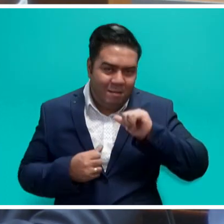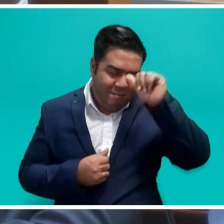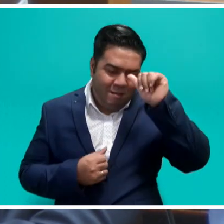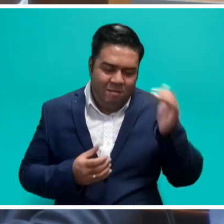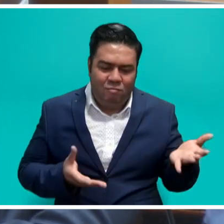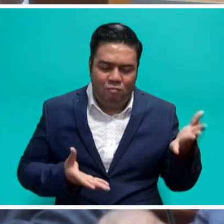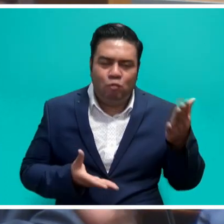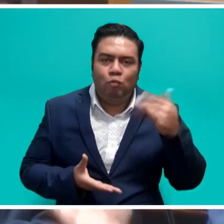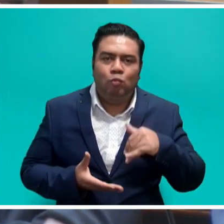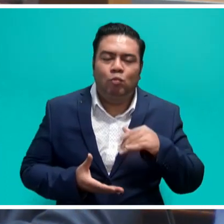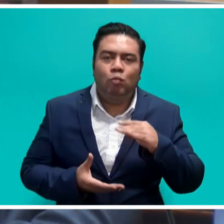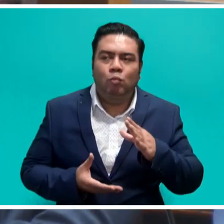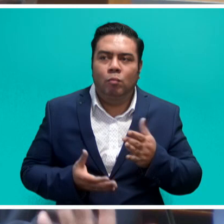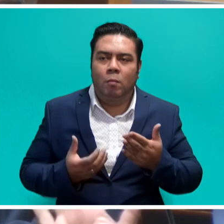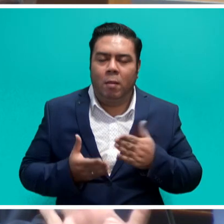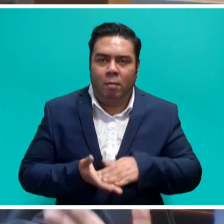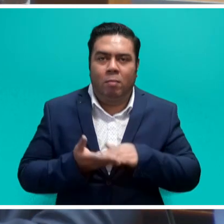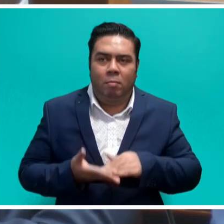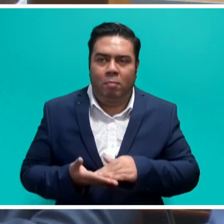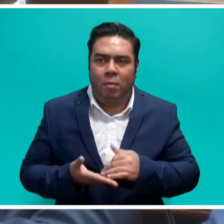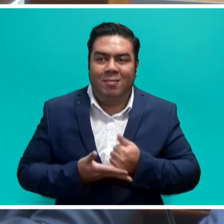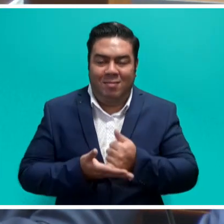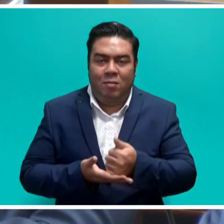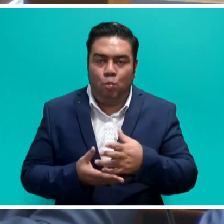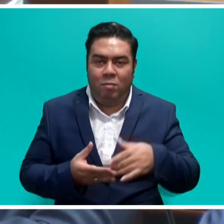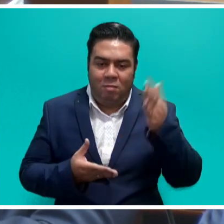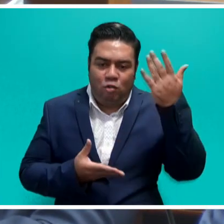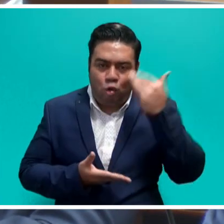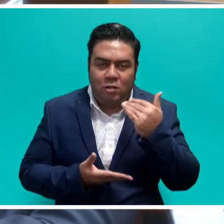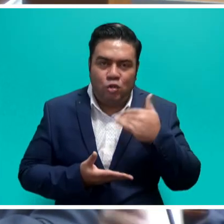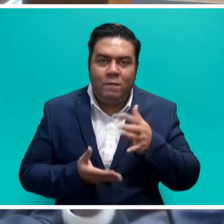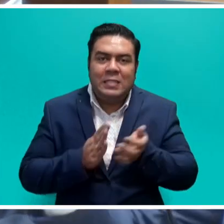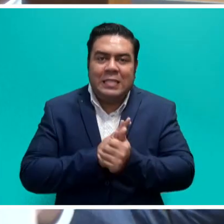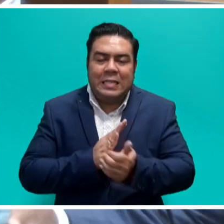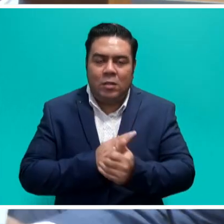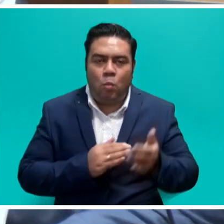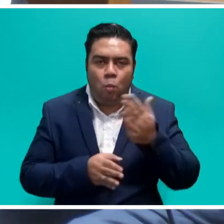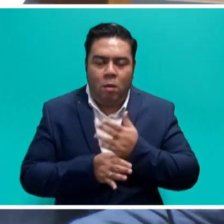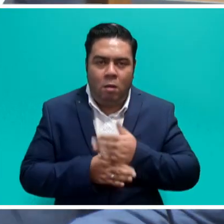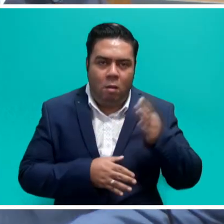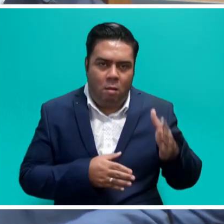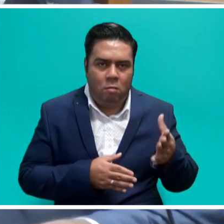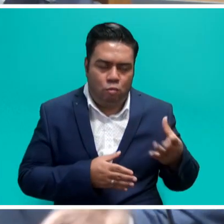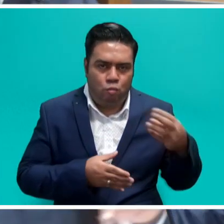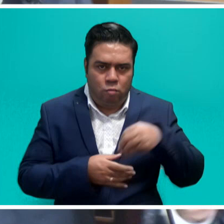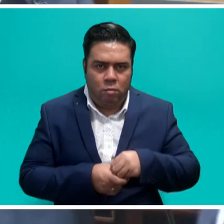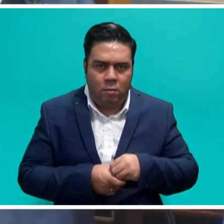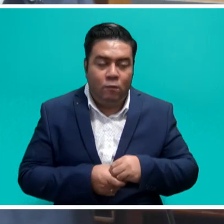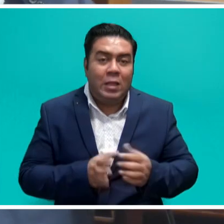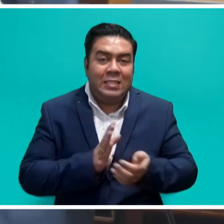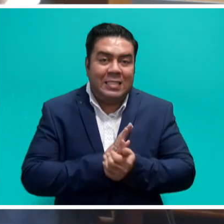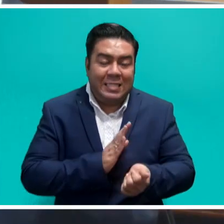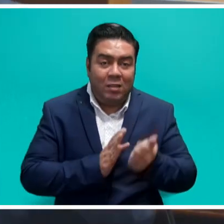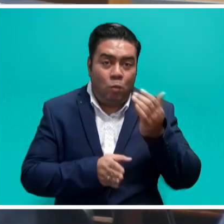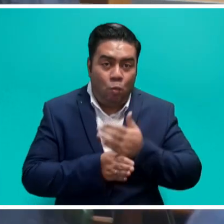skilled people to operate harvesters during the season. In addition to the facilitating the importation of skilled labor,